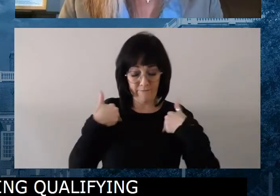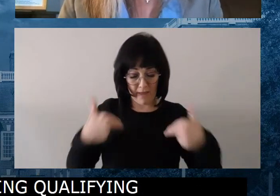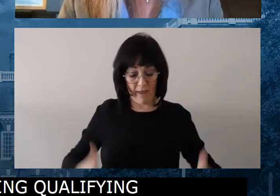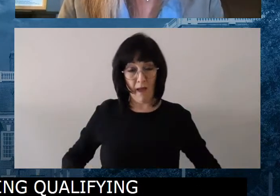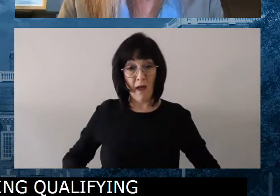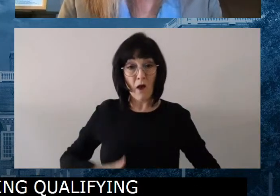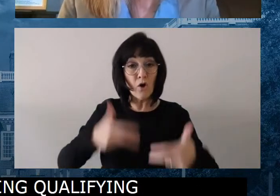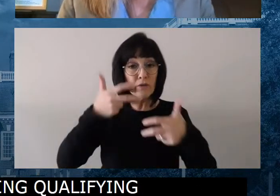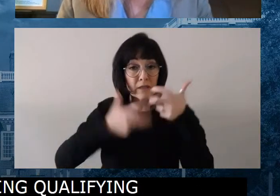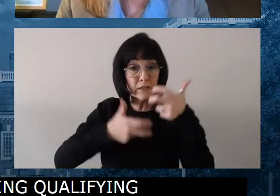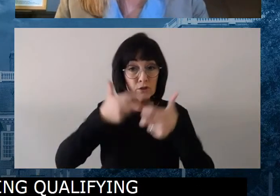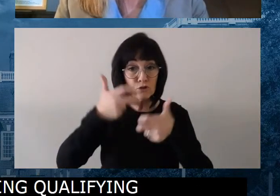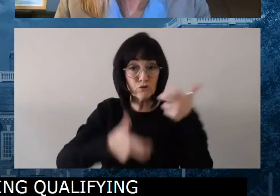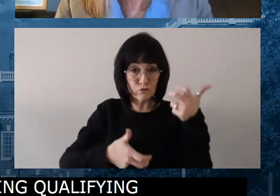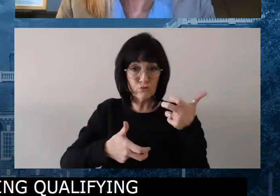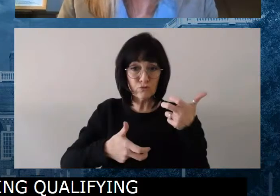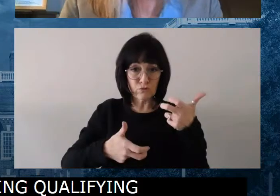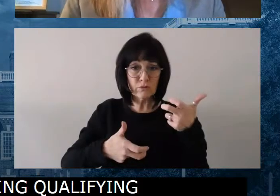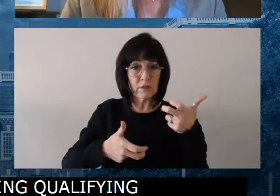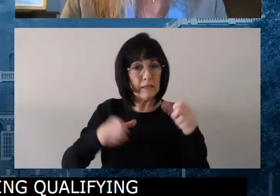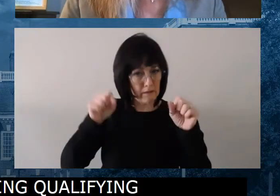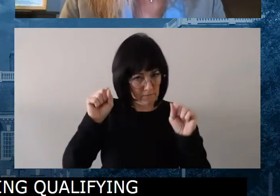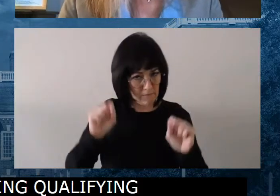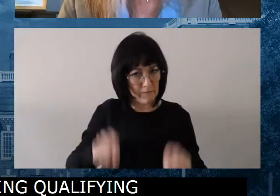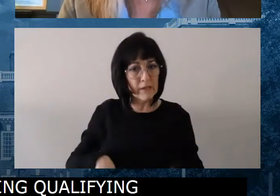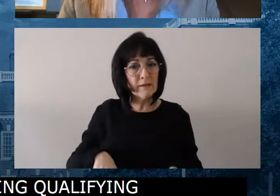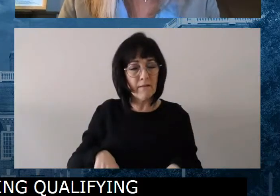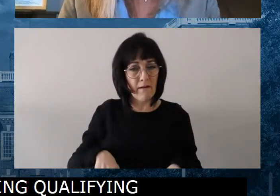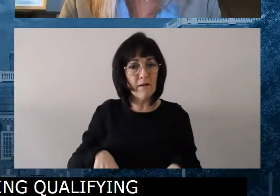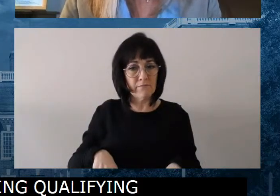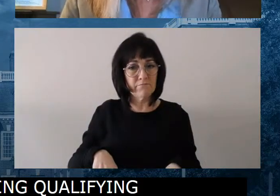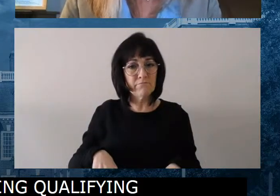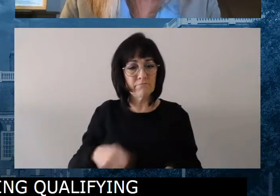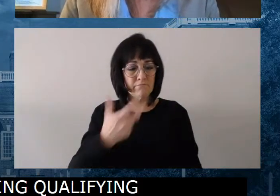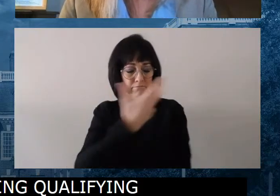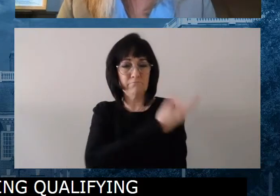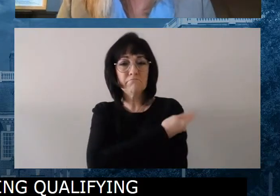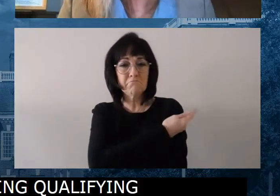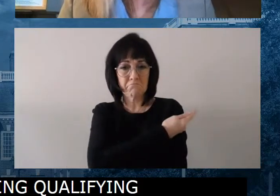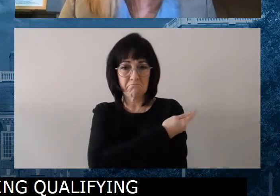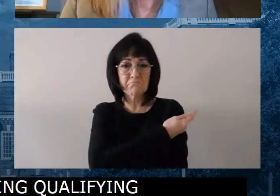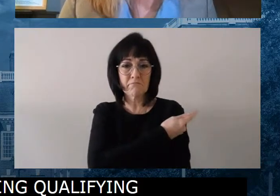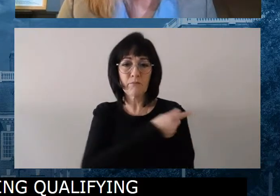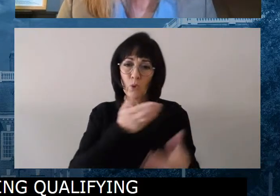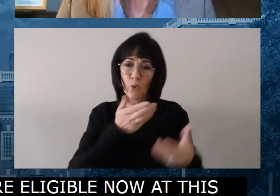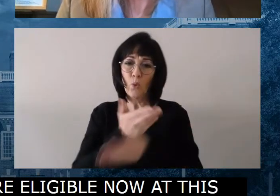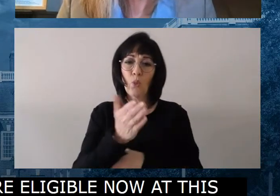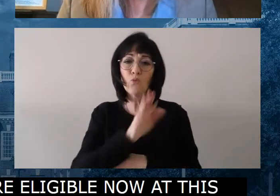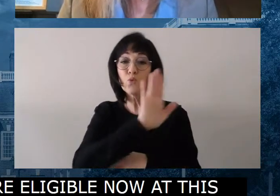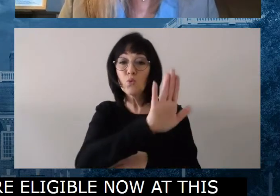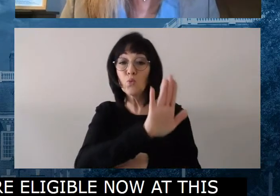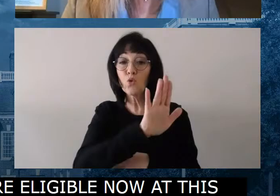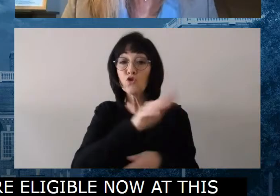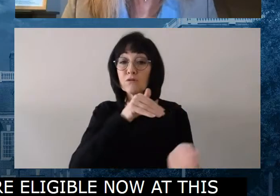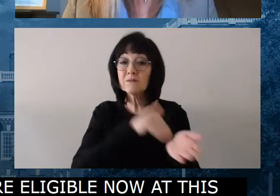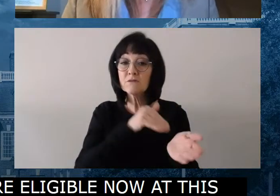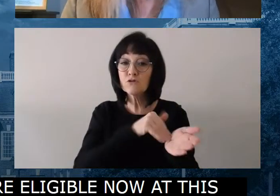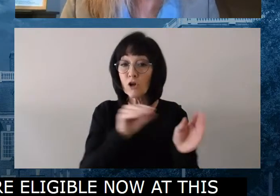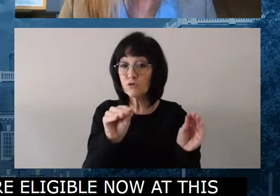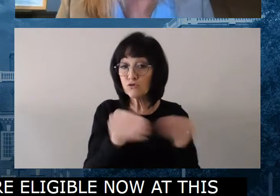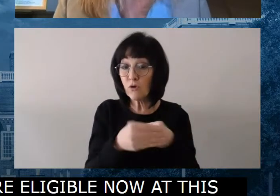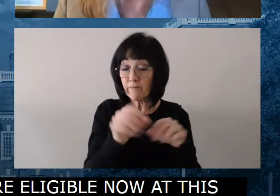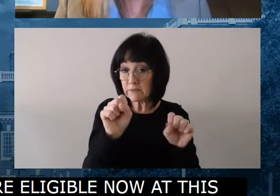up are eligible now at this point to get their vaccine through their healthcare